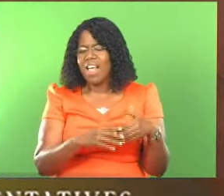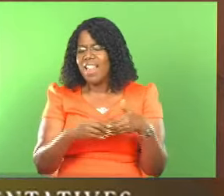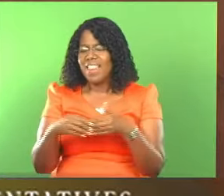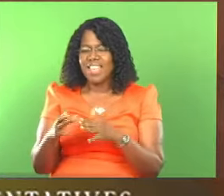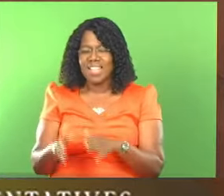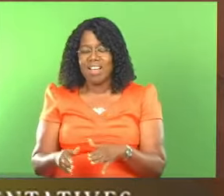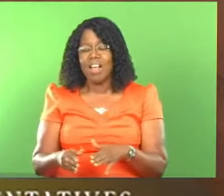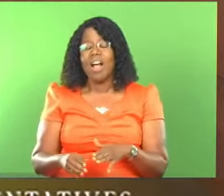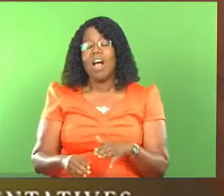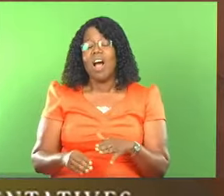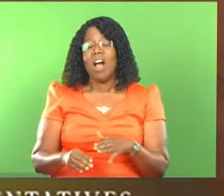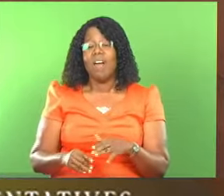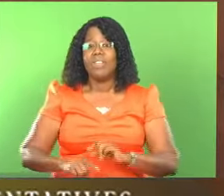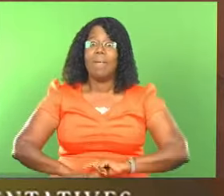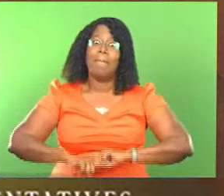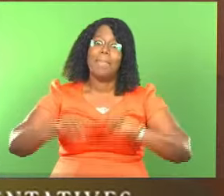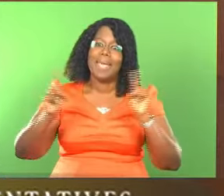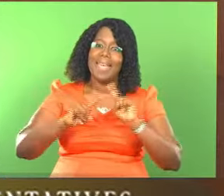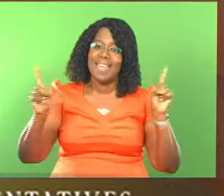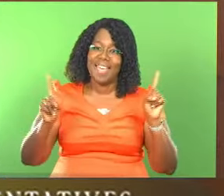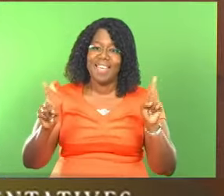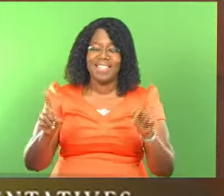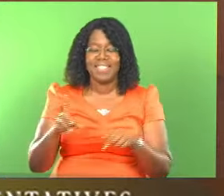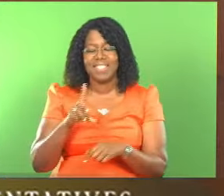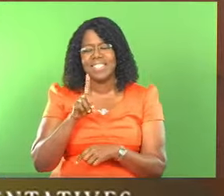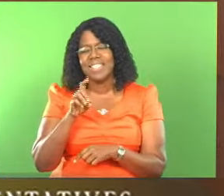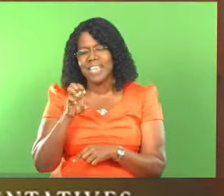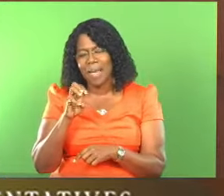world's largest democracy, a